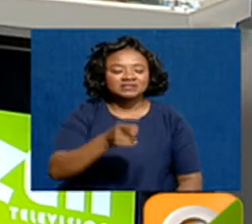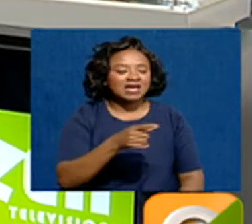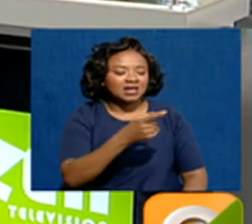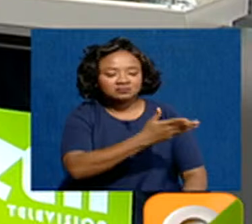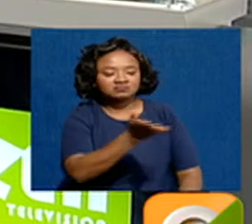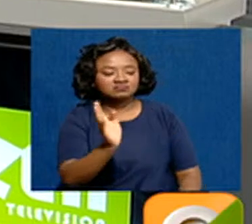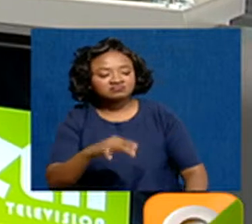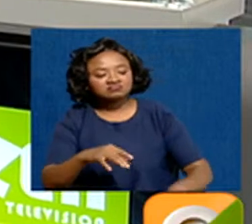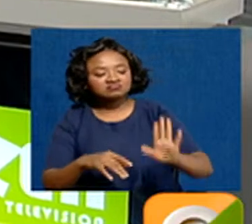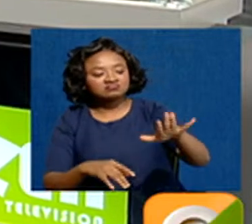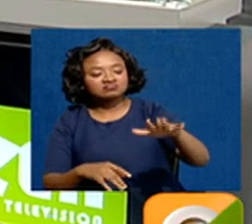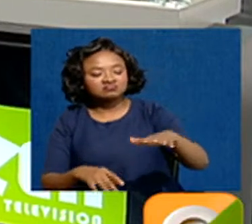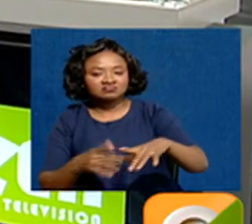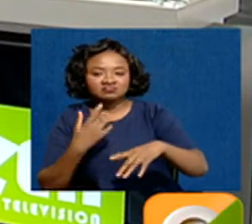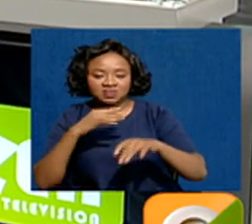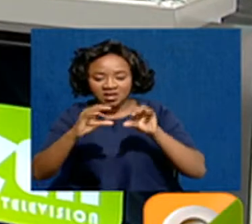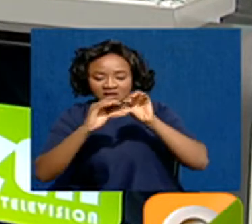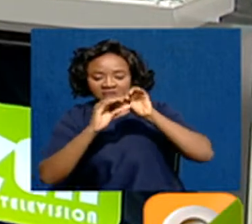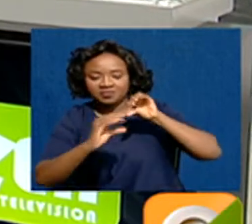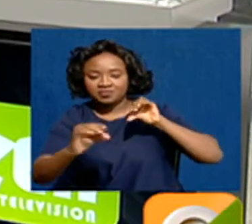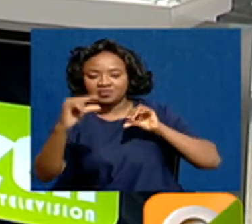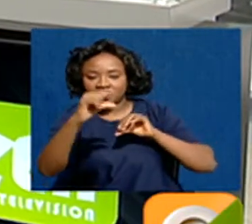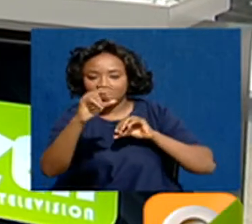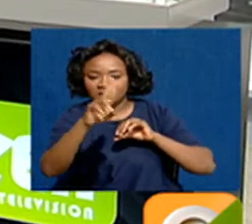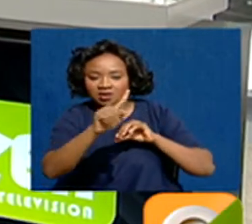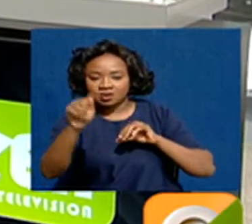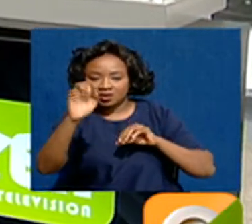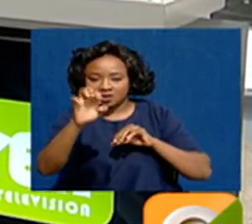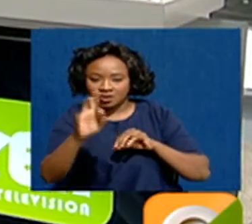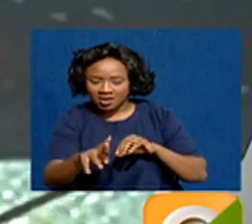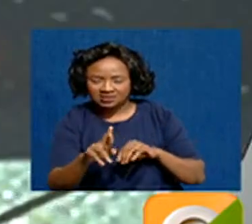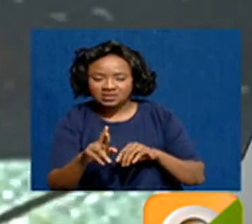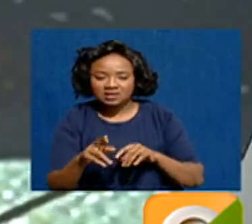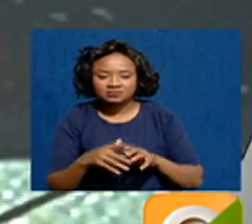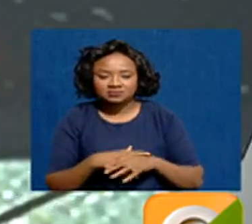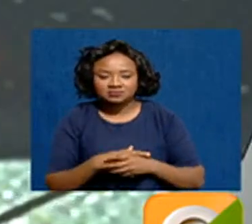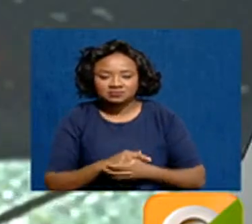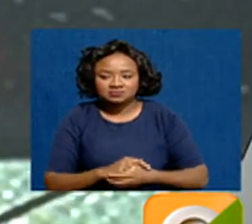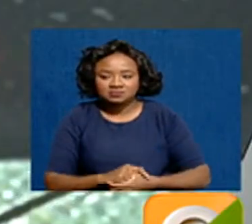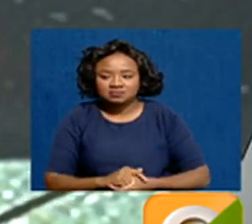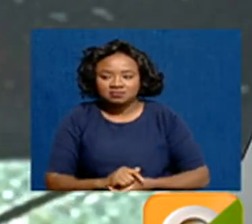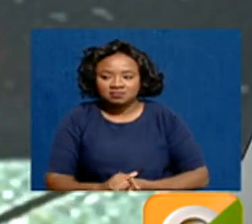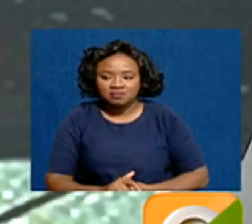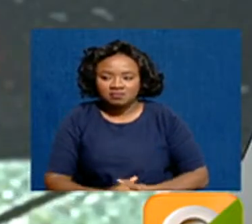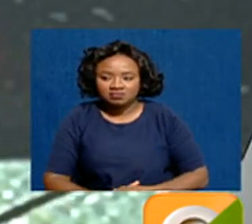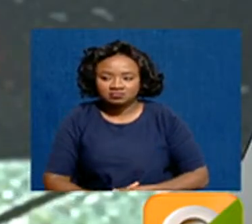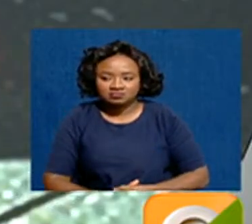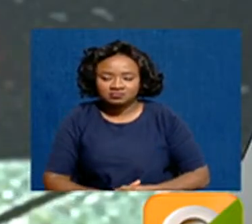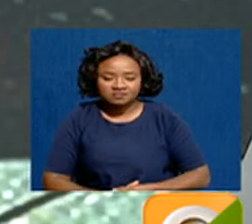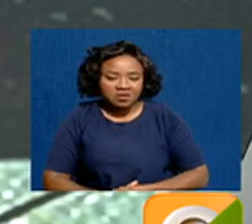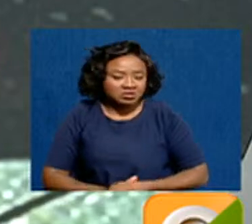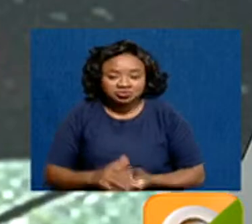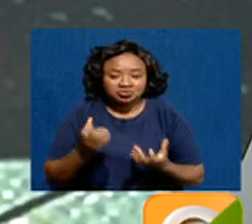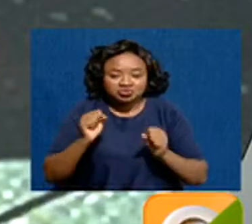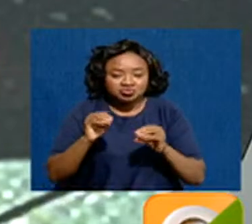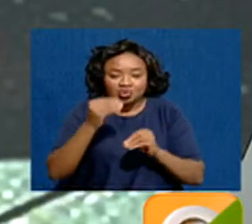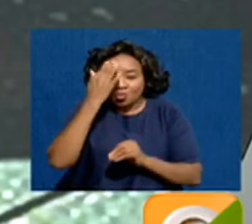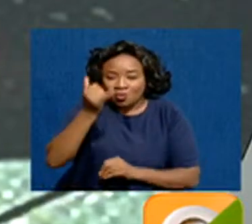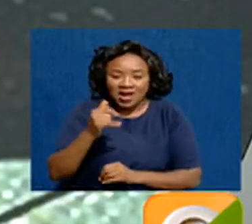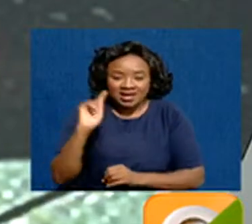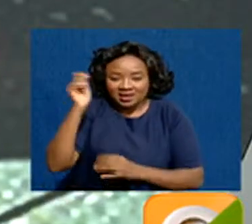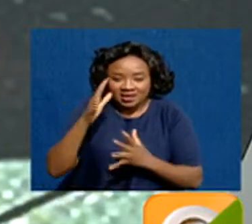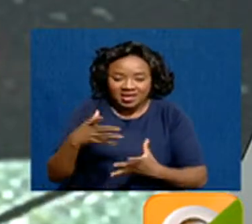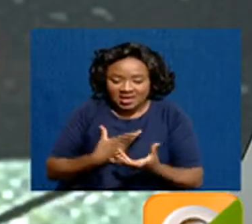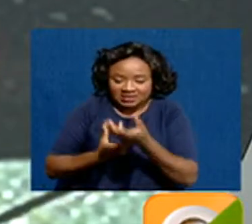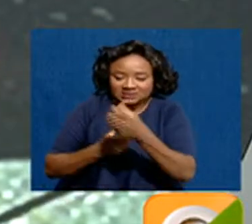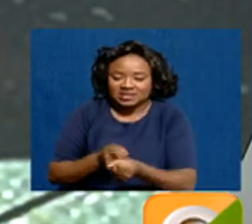Waziri, to put in gutters at the airport, which is what you said in that report. Why should Kenyans trust that with the bigger